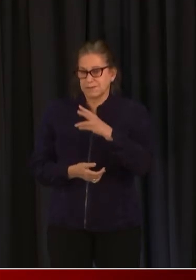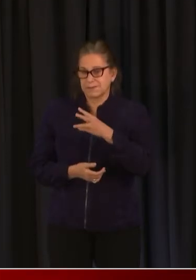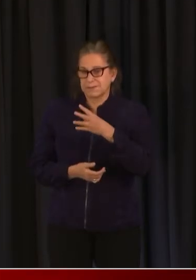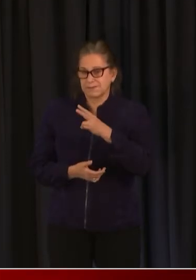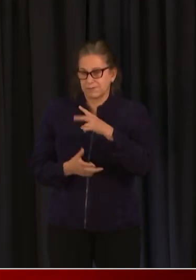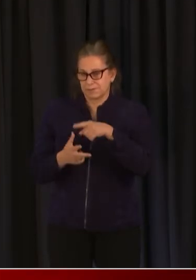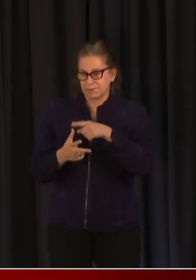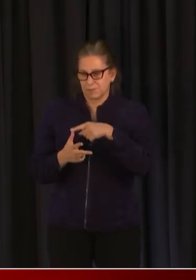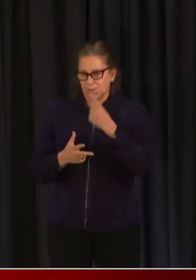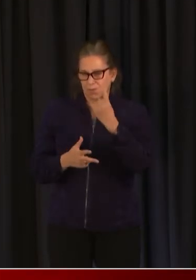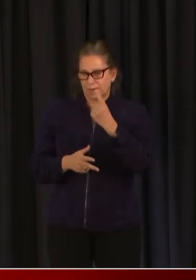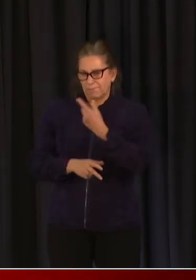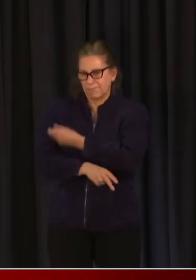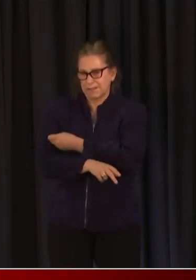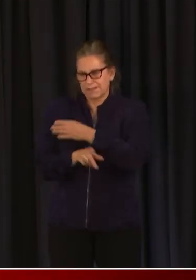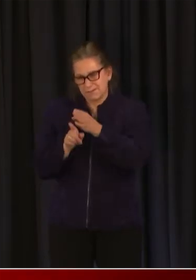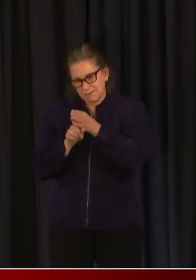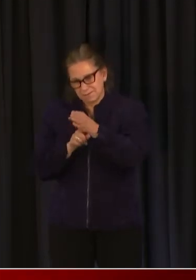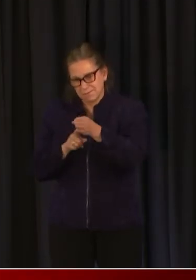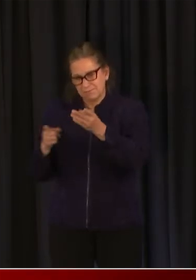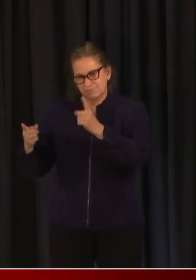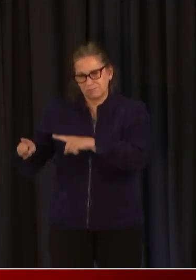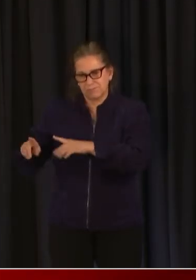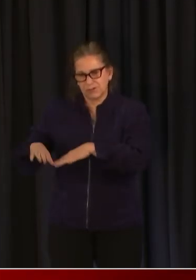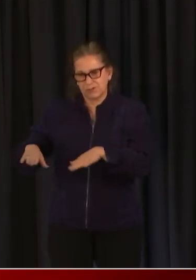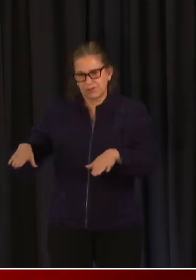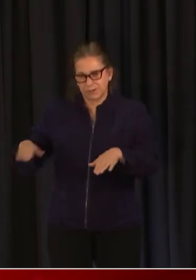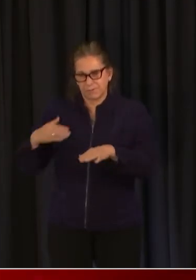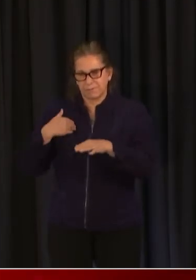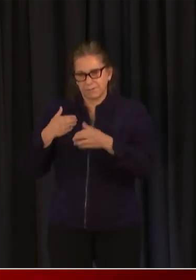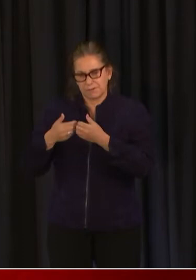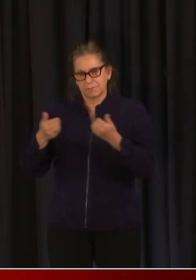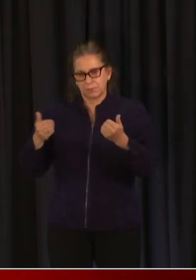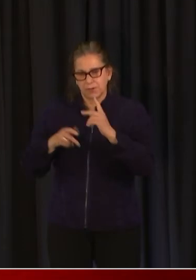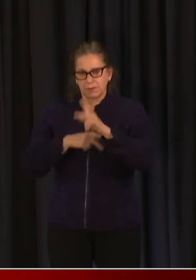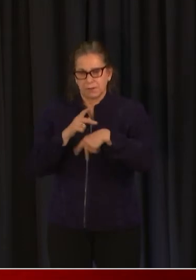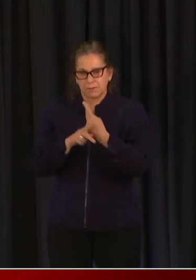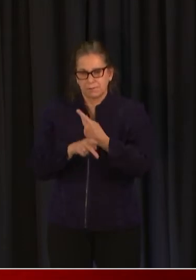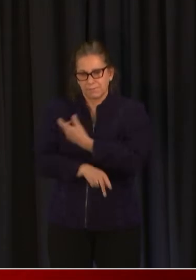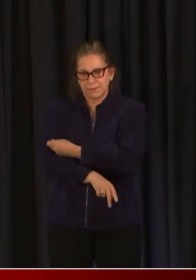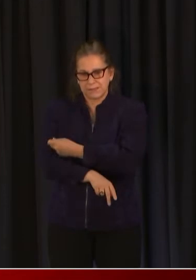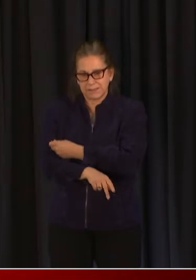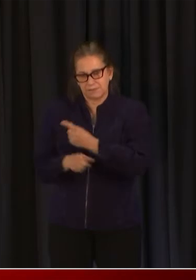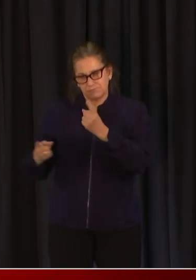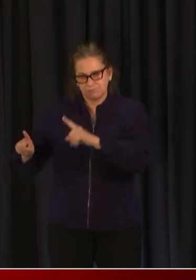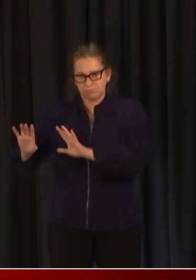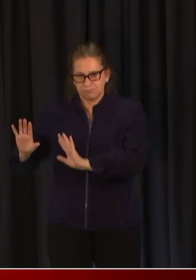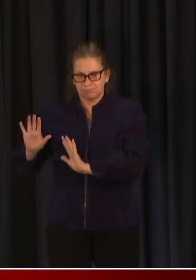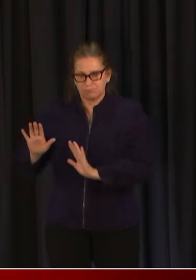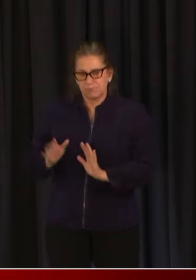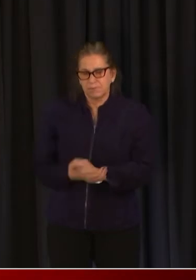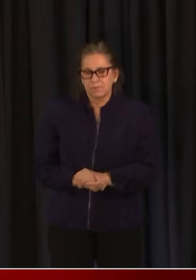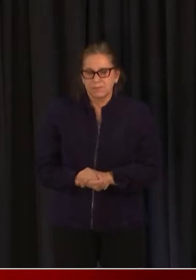again, they will be administered at Children's National. We have